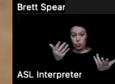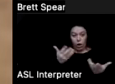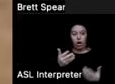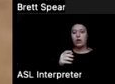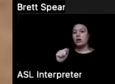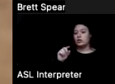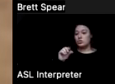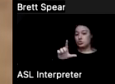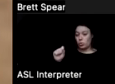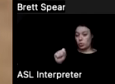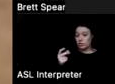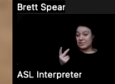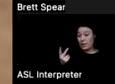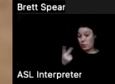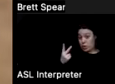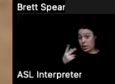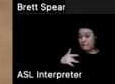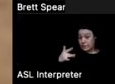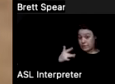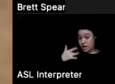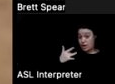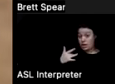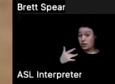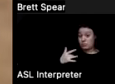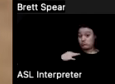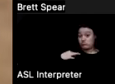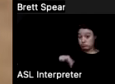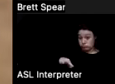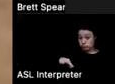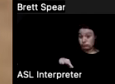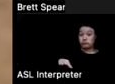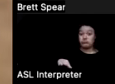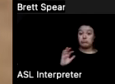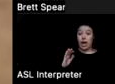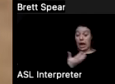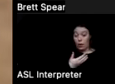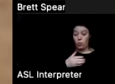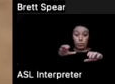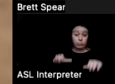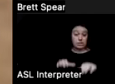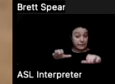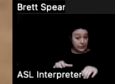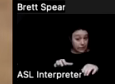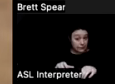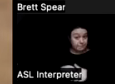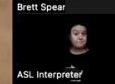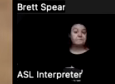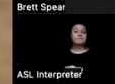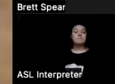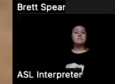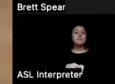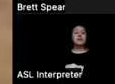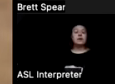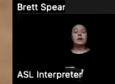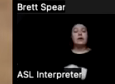have certainly helped our productivity and success. Things of ways that you can create structure